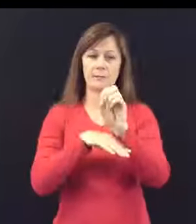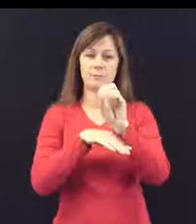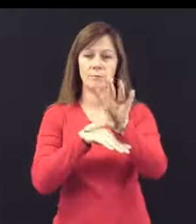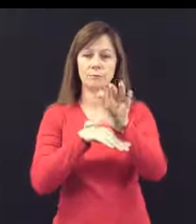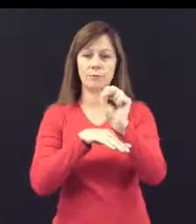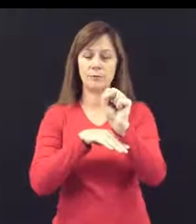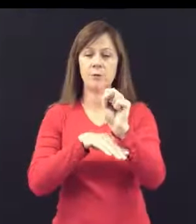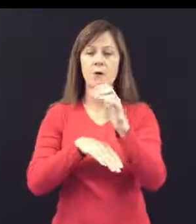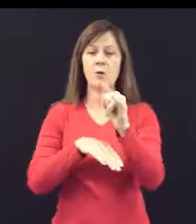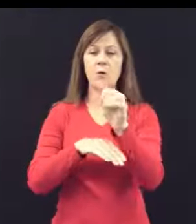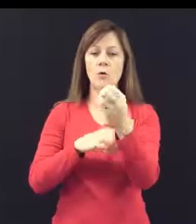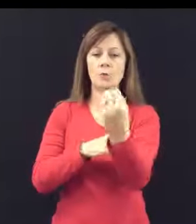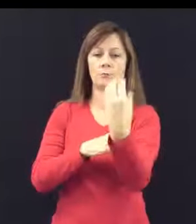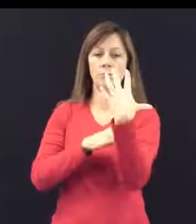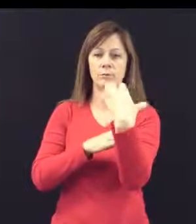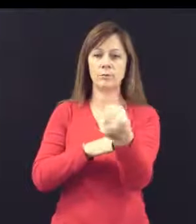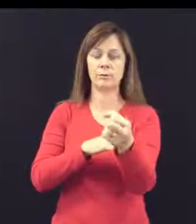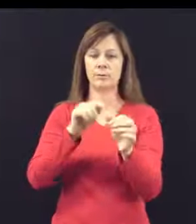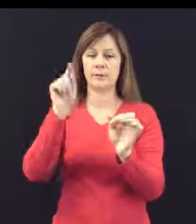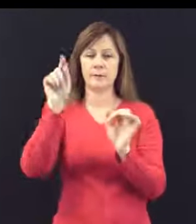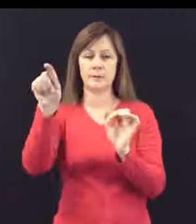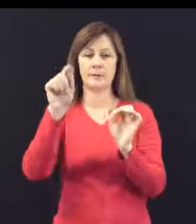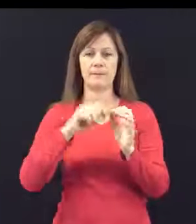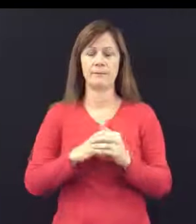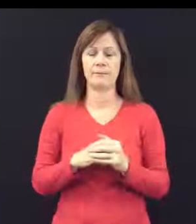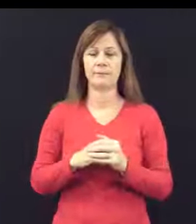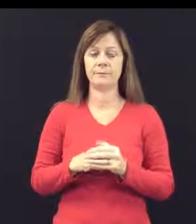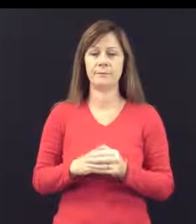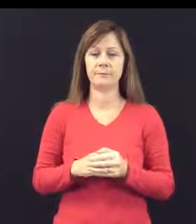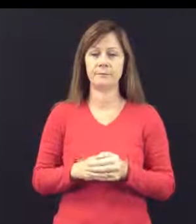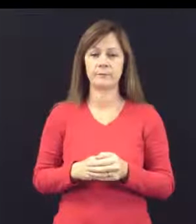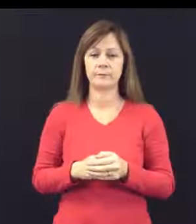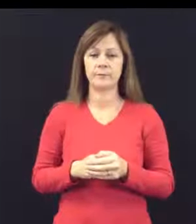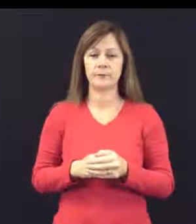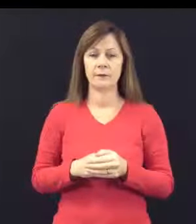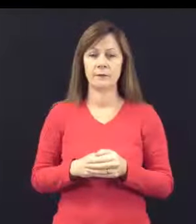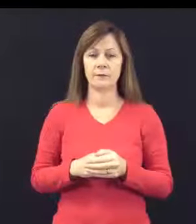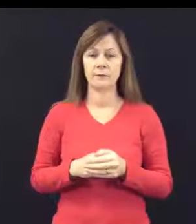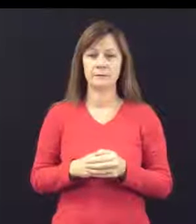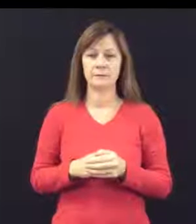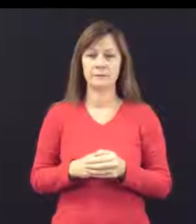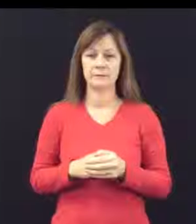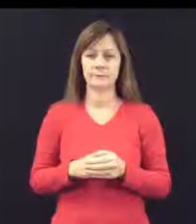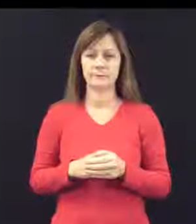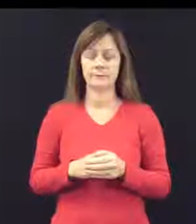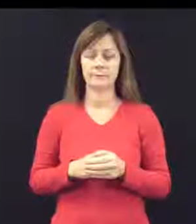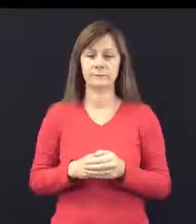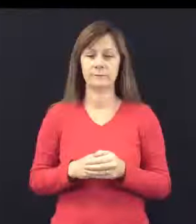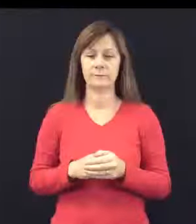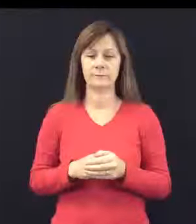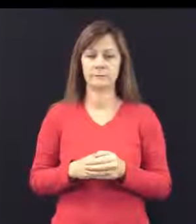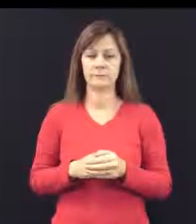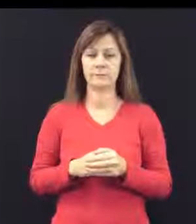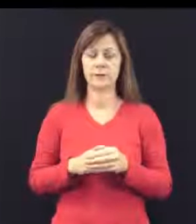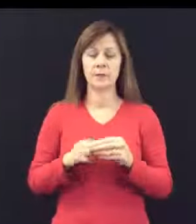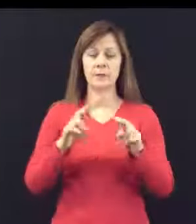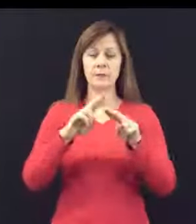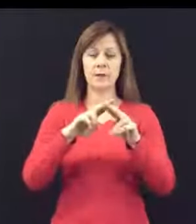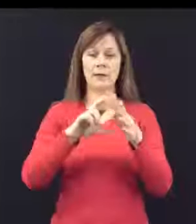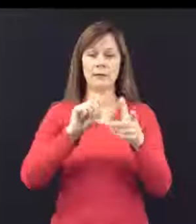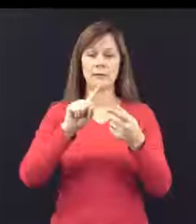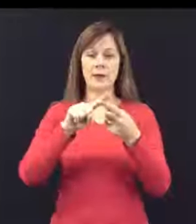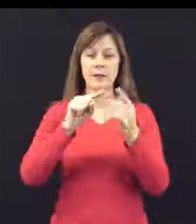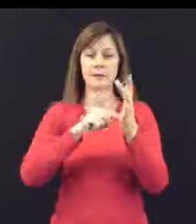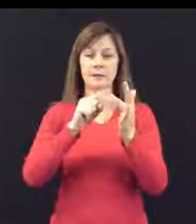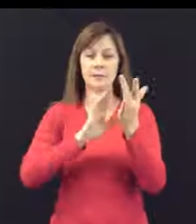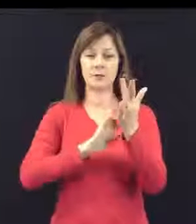back. You can switch between either camera by tapping on the button in the top right of screen. The main display will update to show you the new